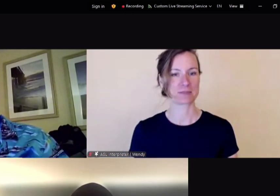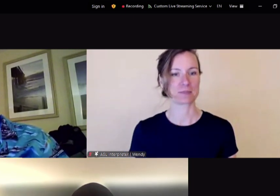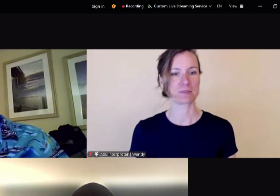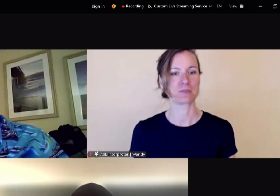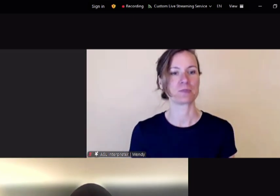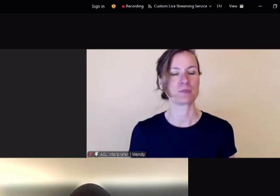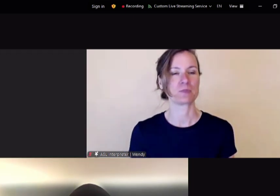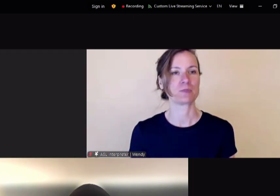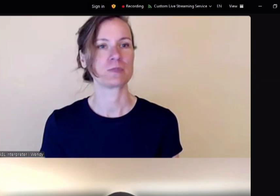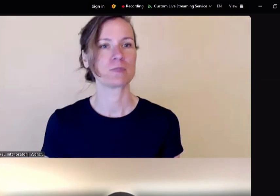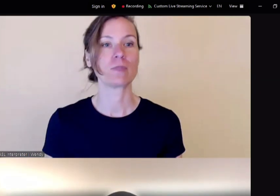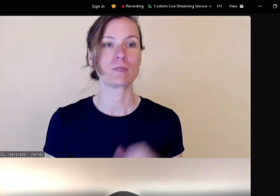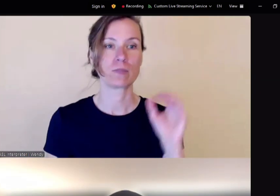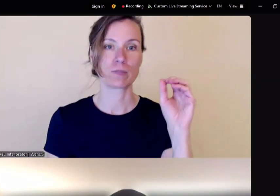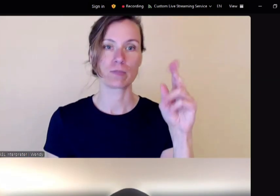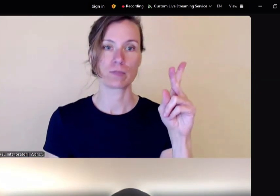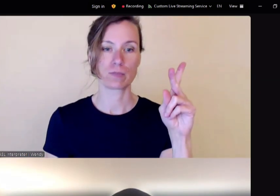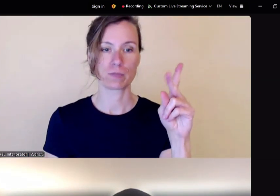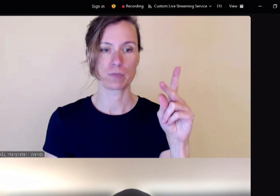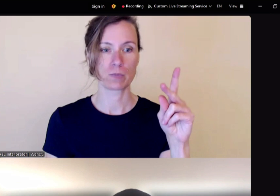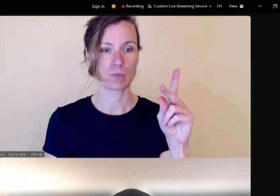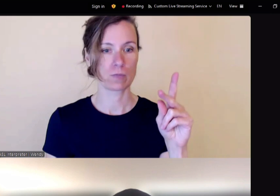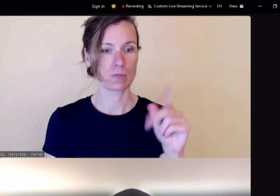All right, Mr. Galloway?